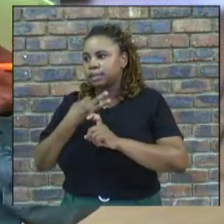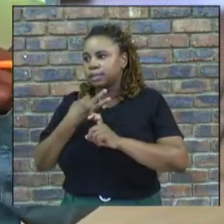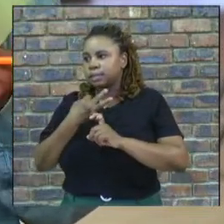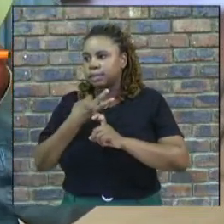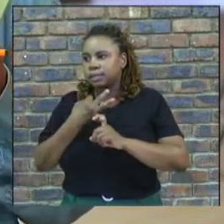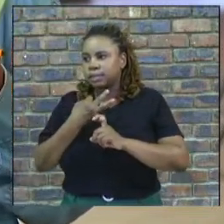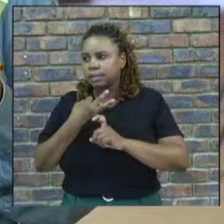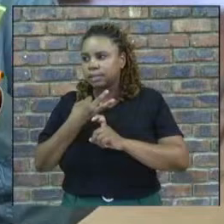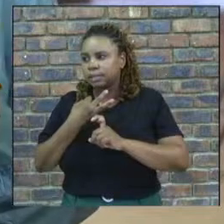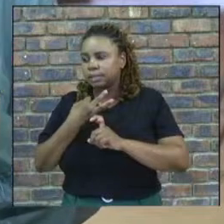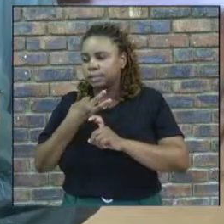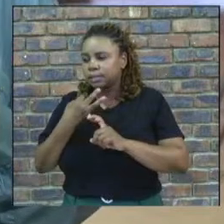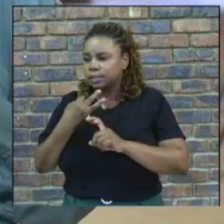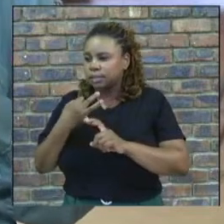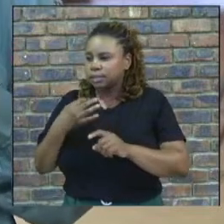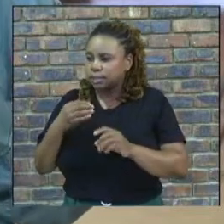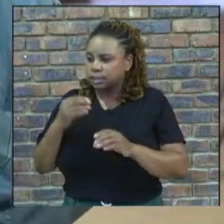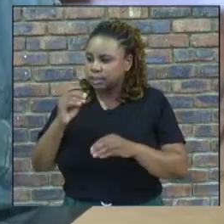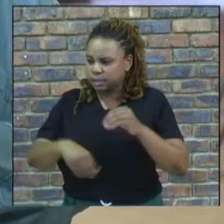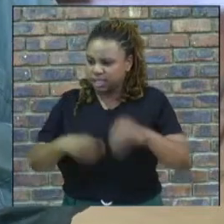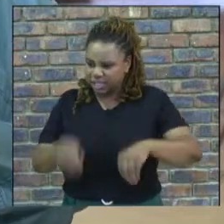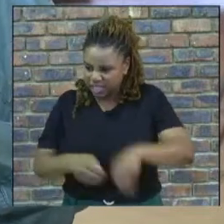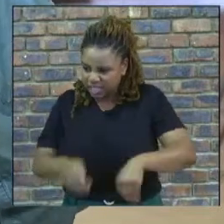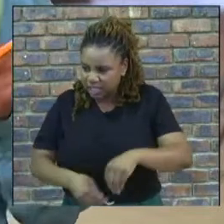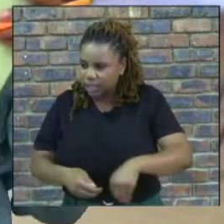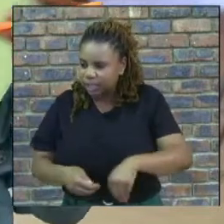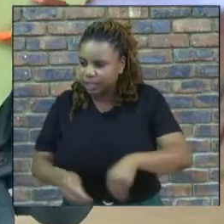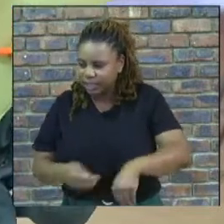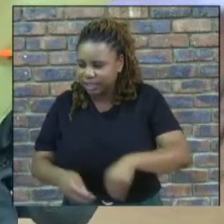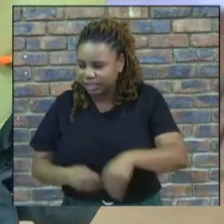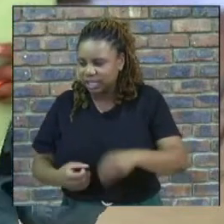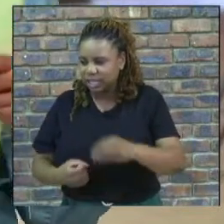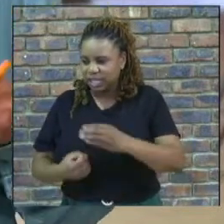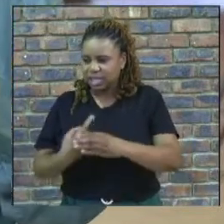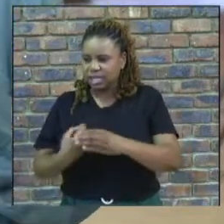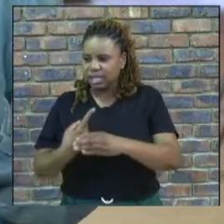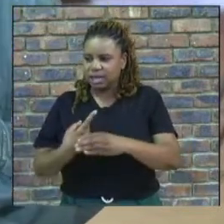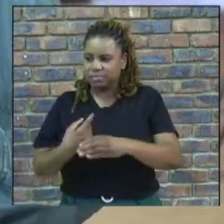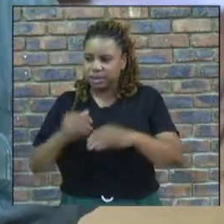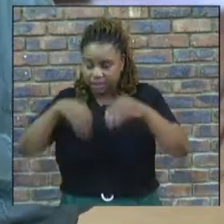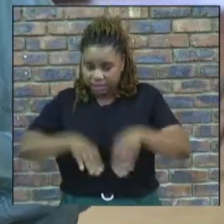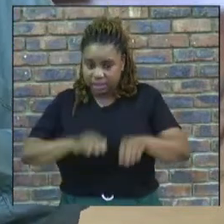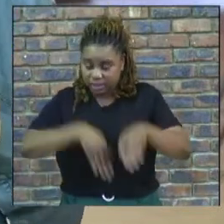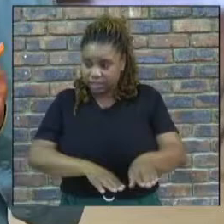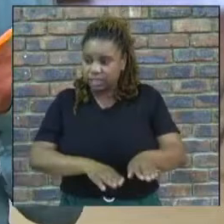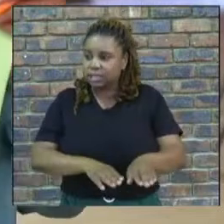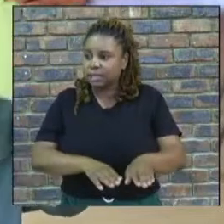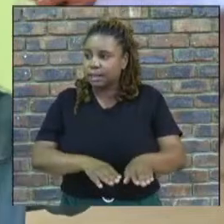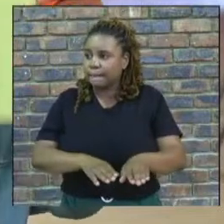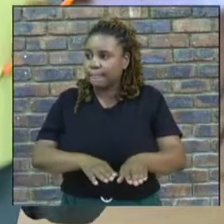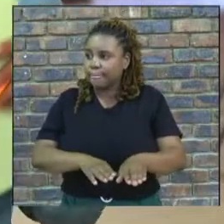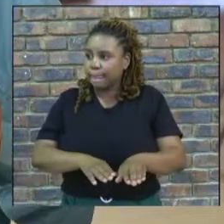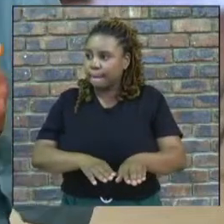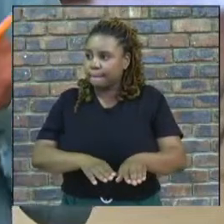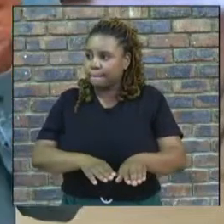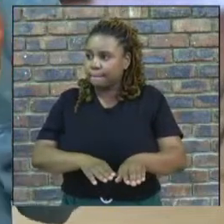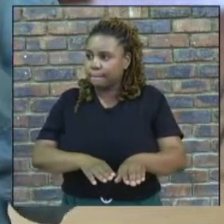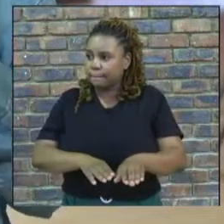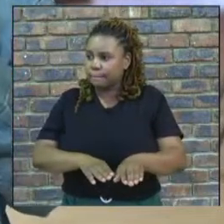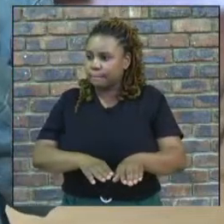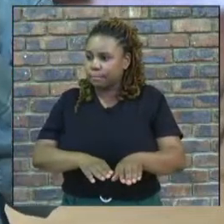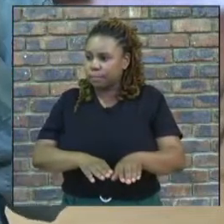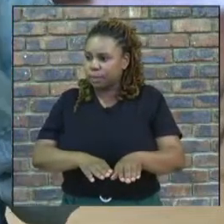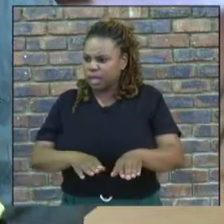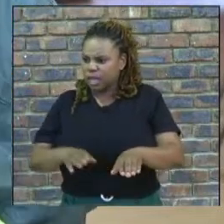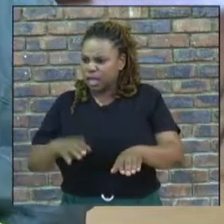lama digging azabenziwa elwandle because nithi offshore and onshore. Izilwane